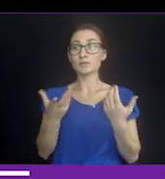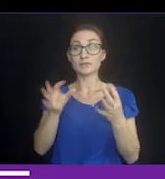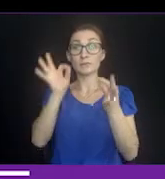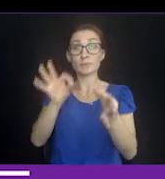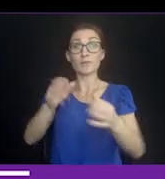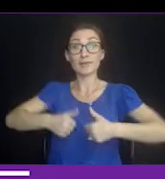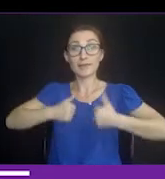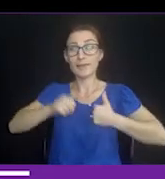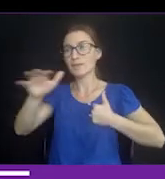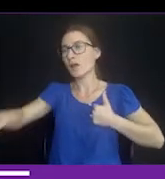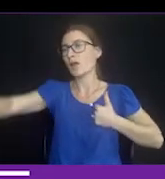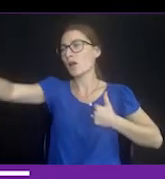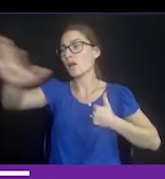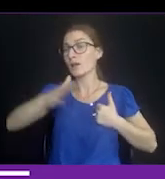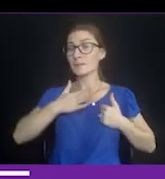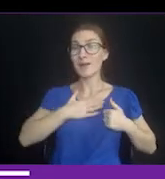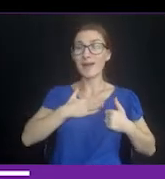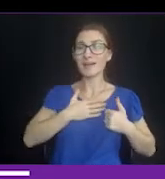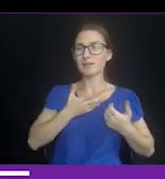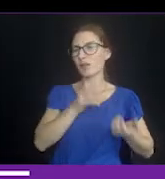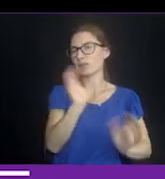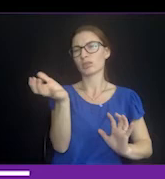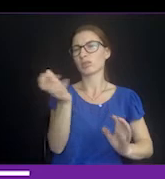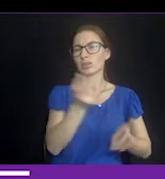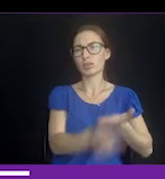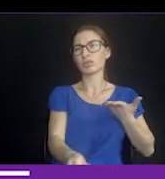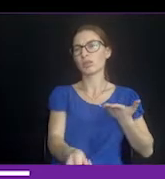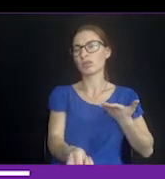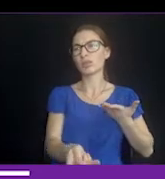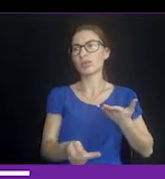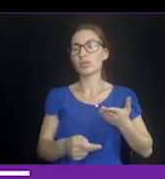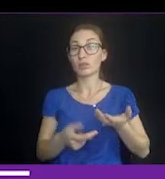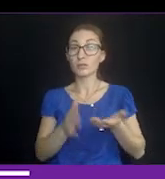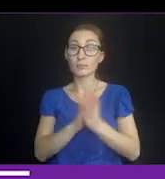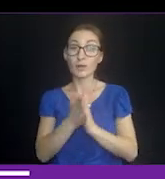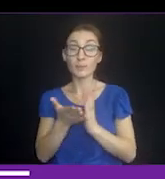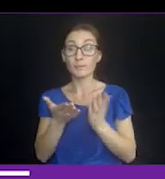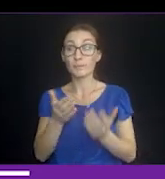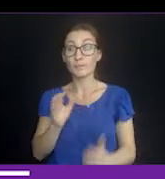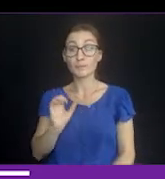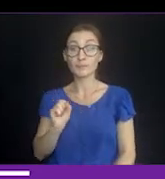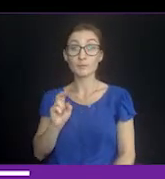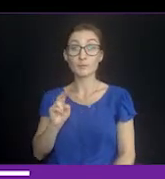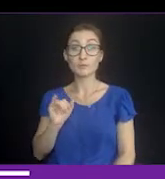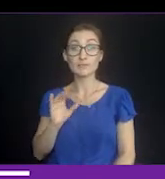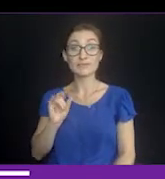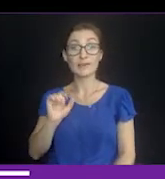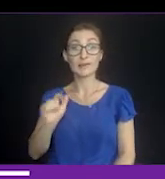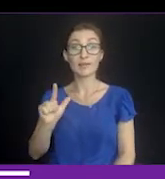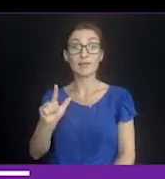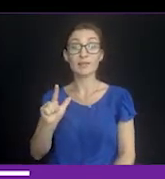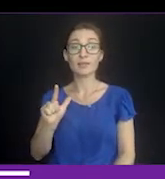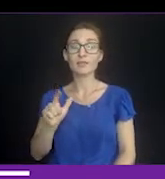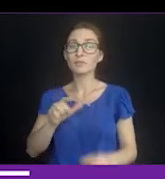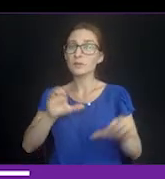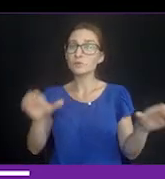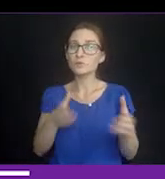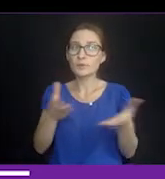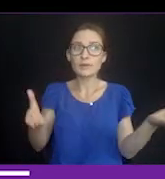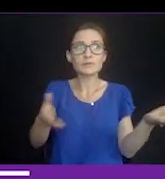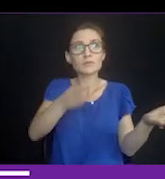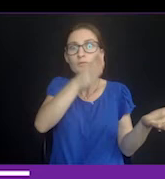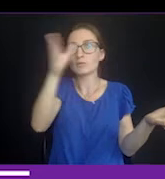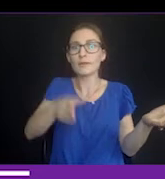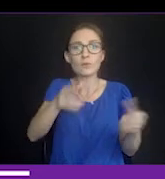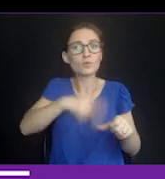planet. They feel like they're just on the outside of a perfect life looking in, or that they're the center of the universe,